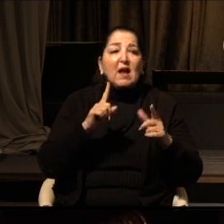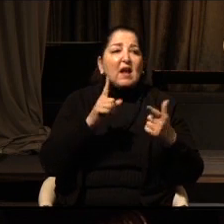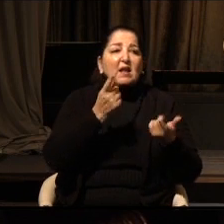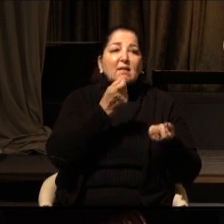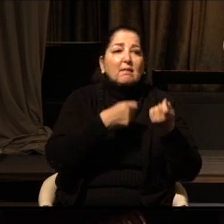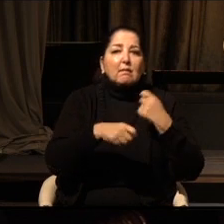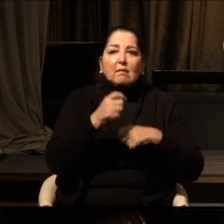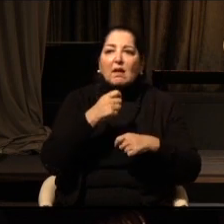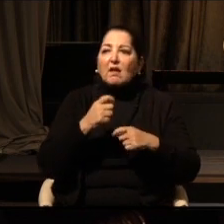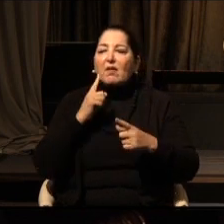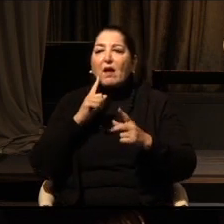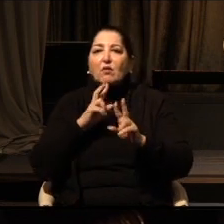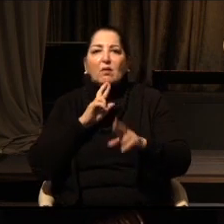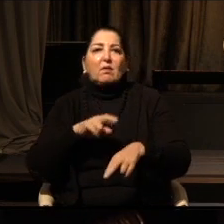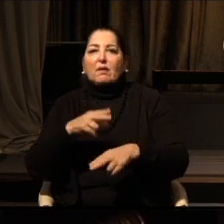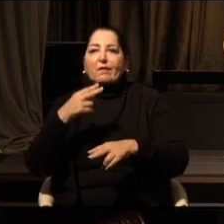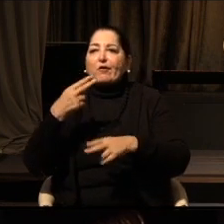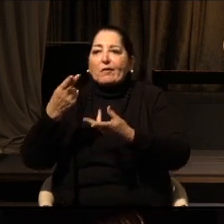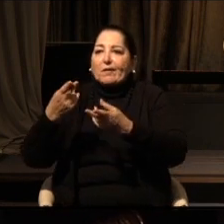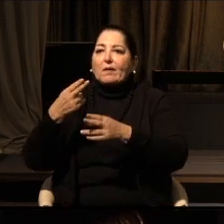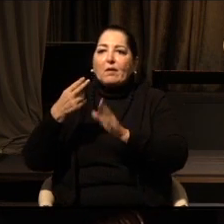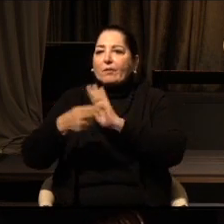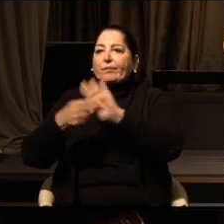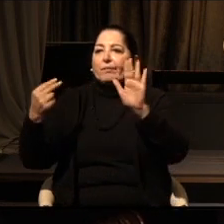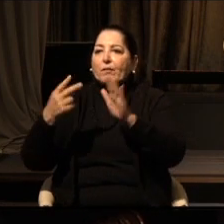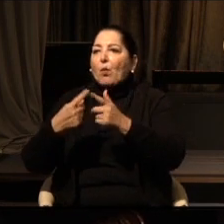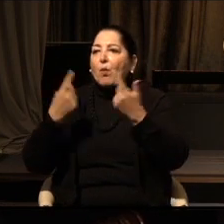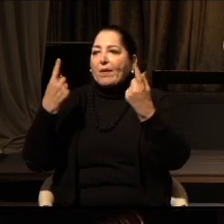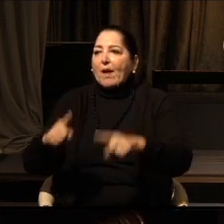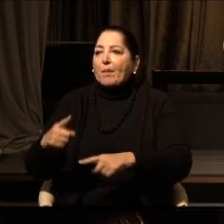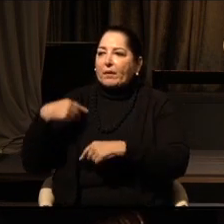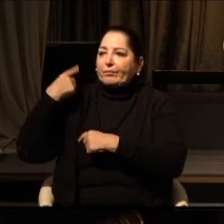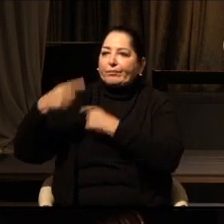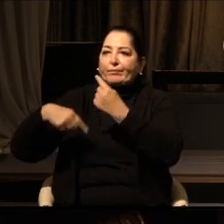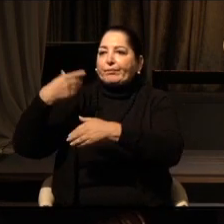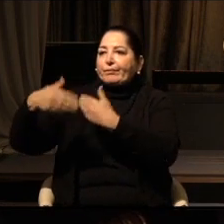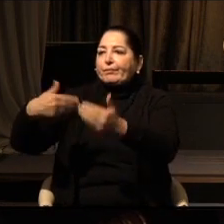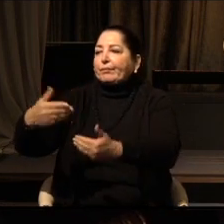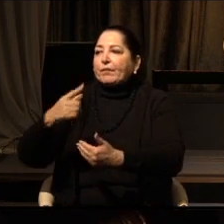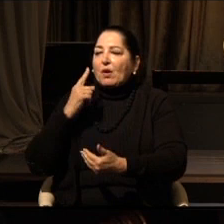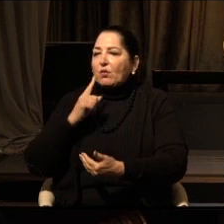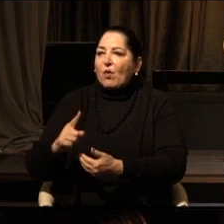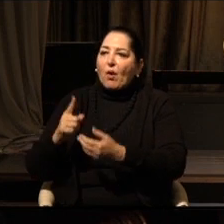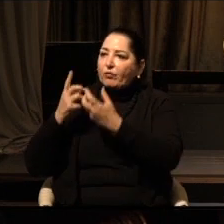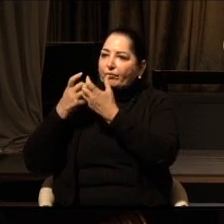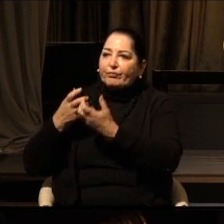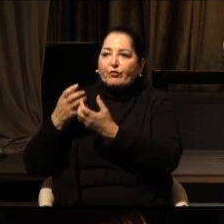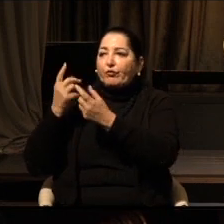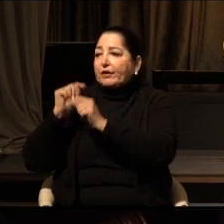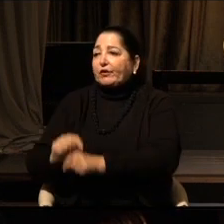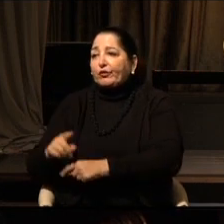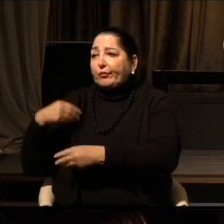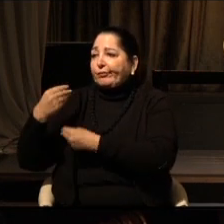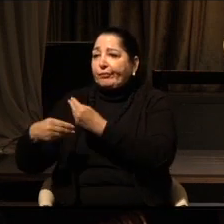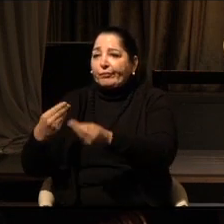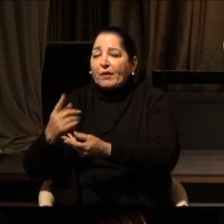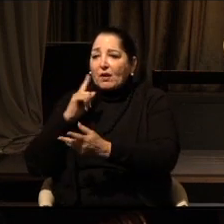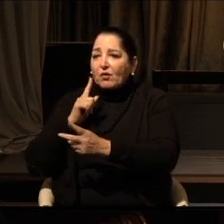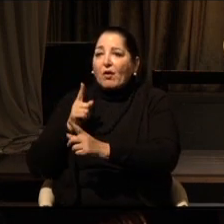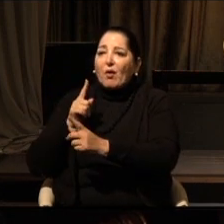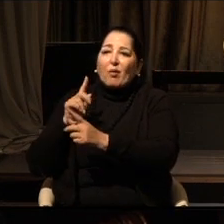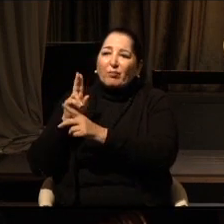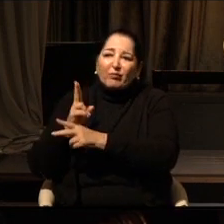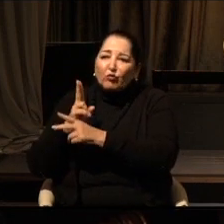brands or sticking to what has always been done? How do we get to a place where a conference exhibit hall such as this one can reflect the